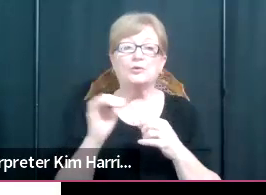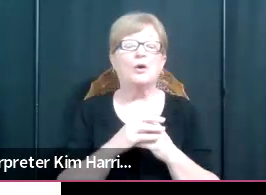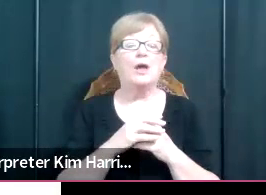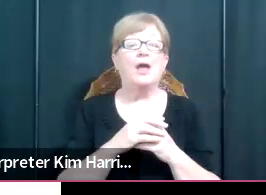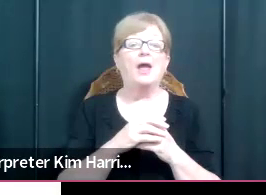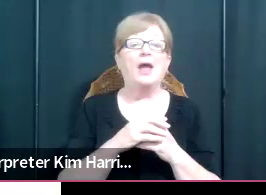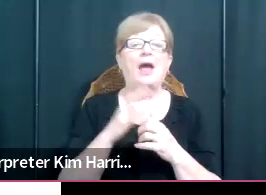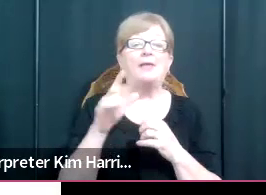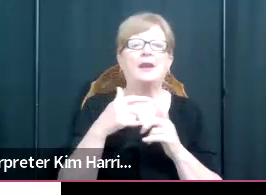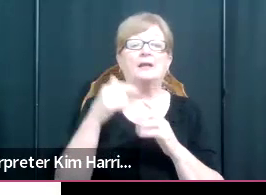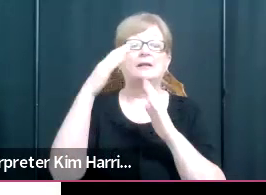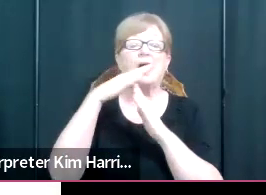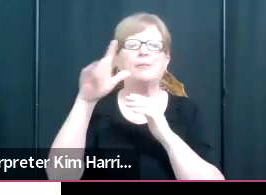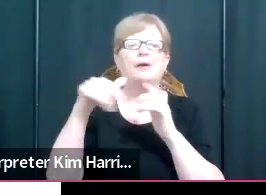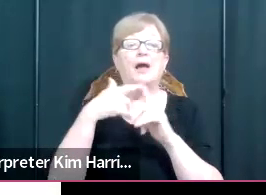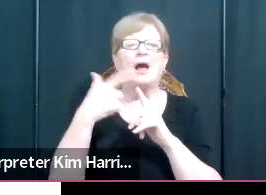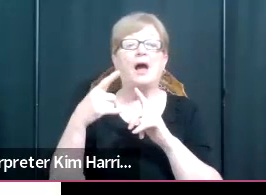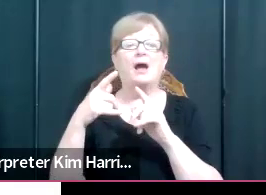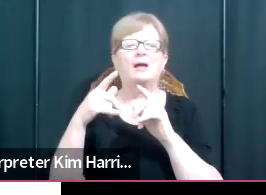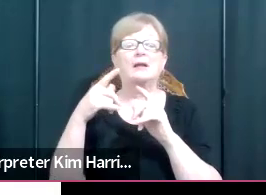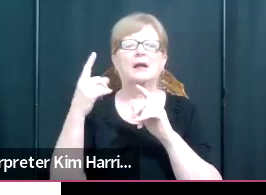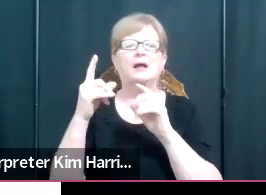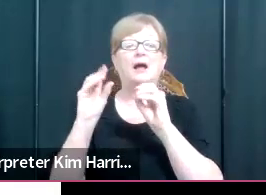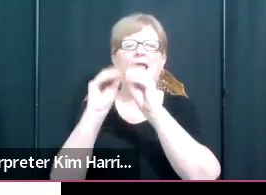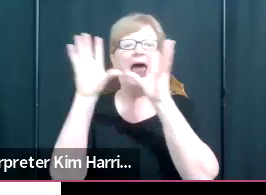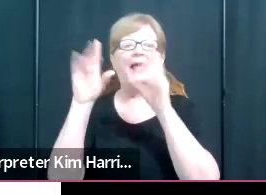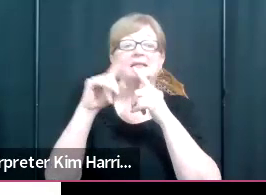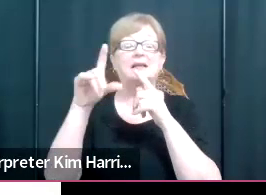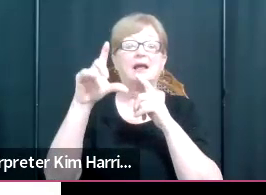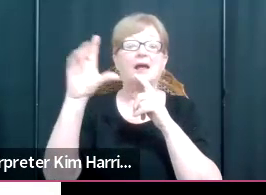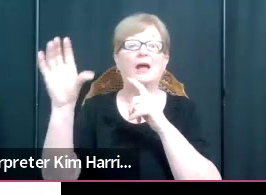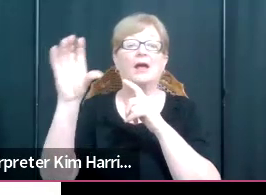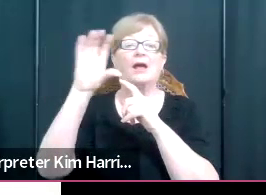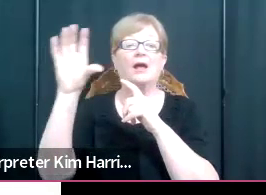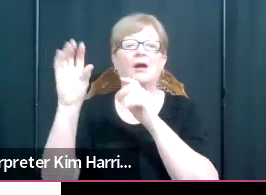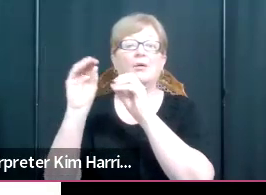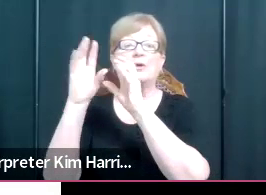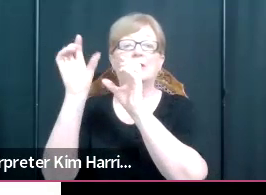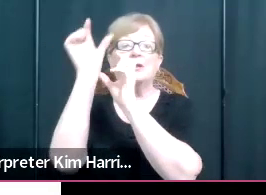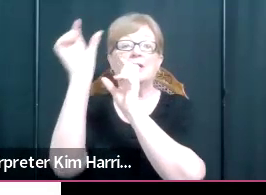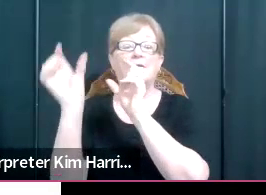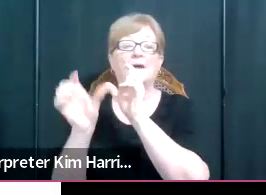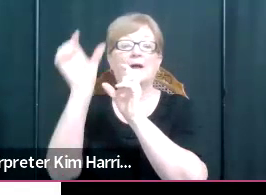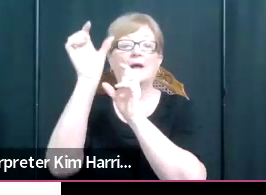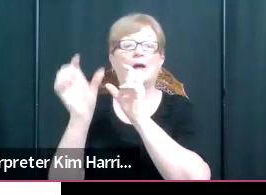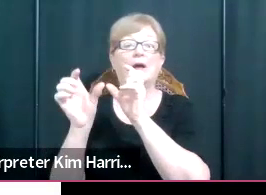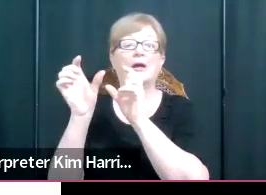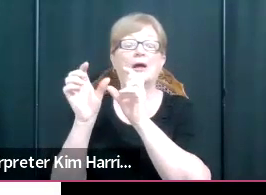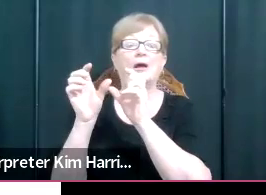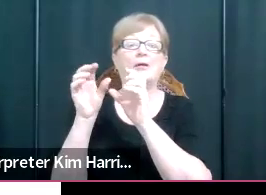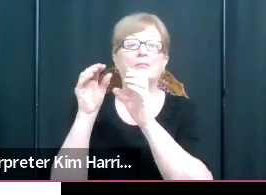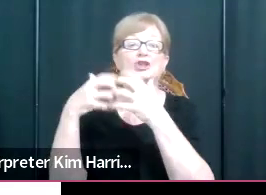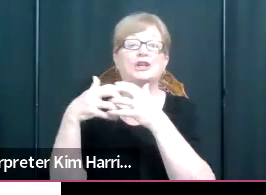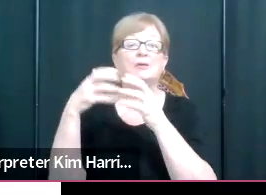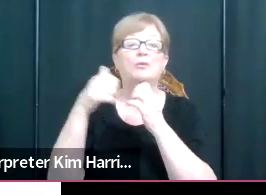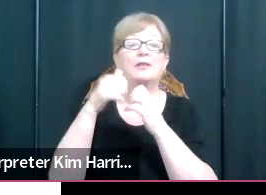some lights. And then next to that, we have the Better Sleep app logo, because there are all